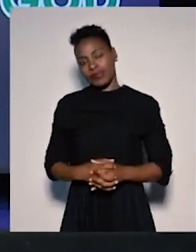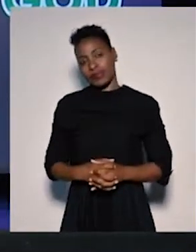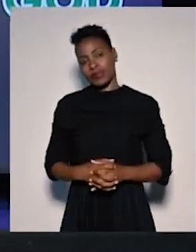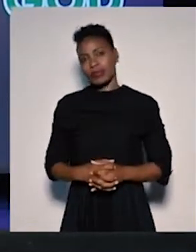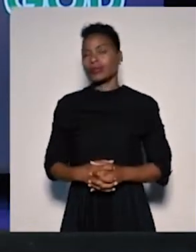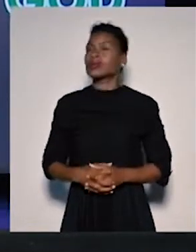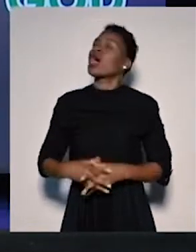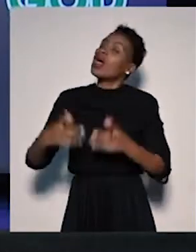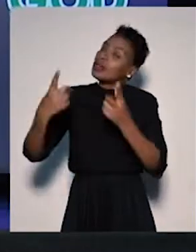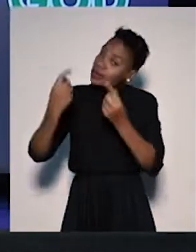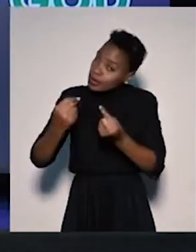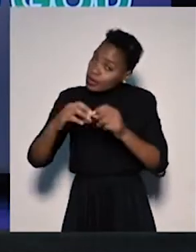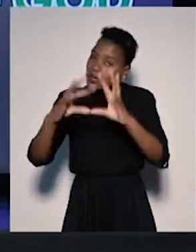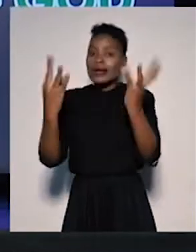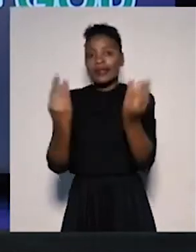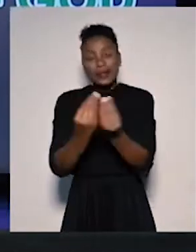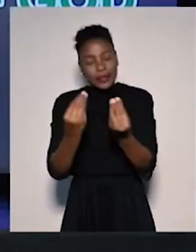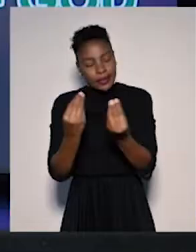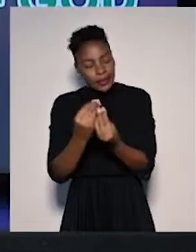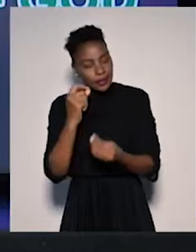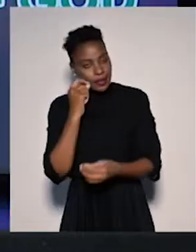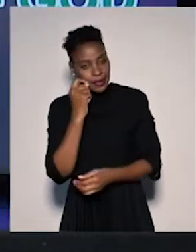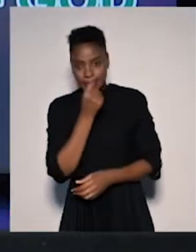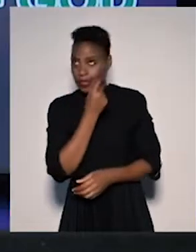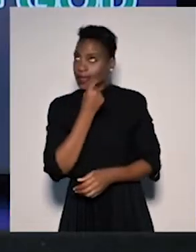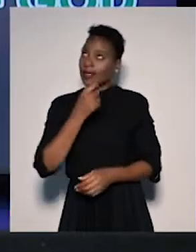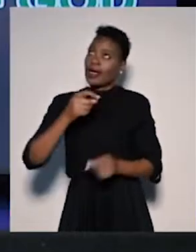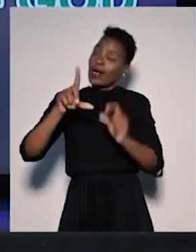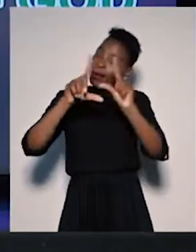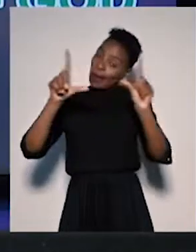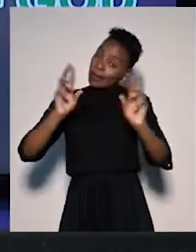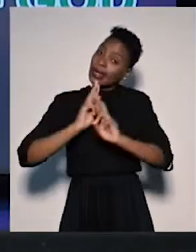Do everything they say, the Lord replied.